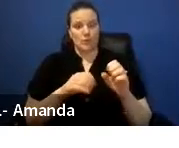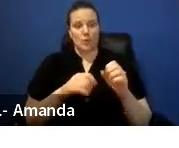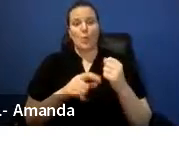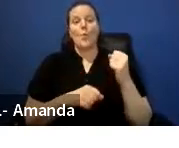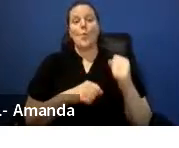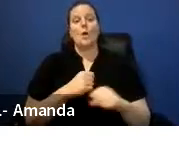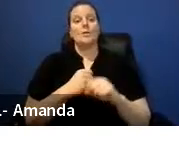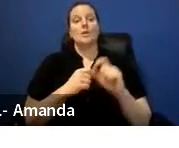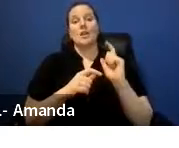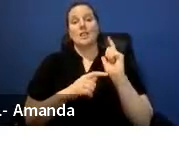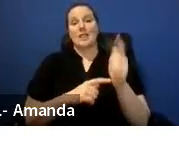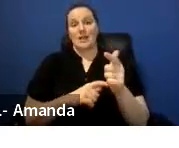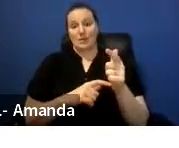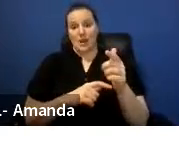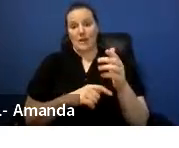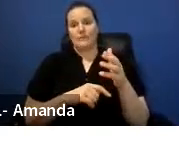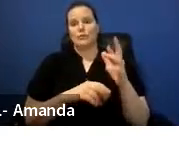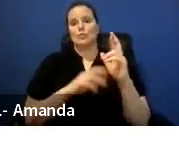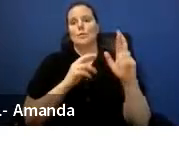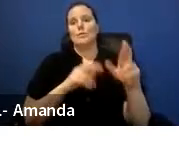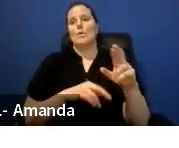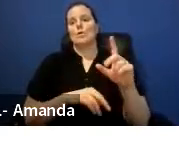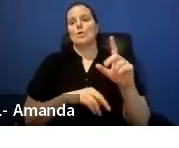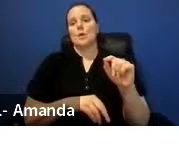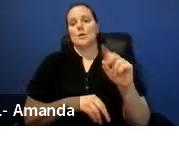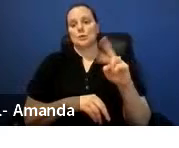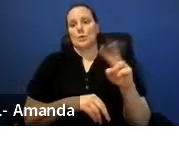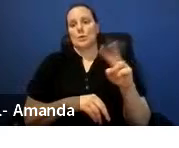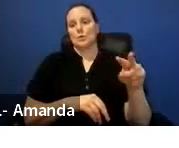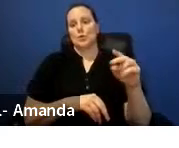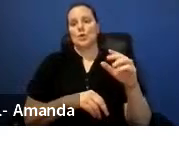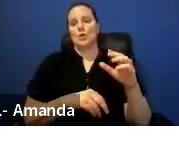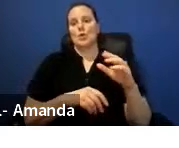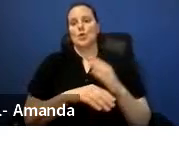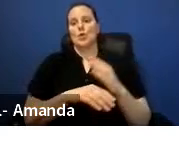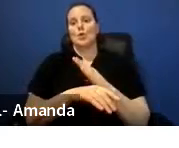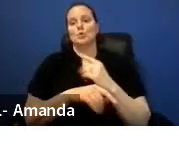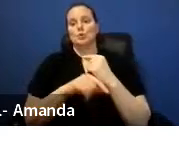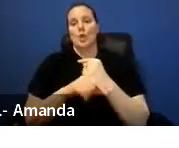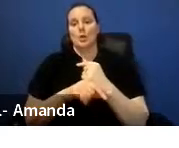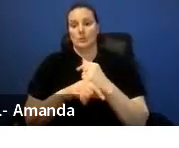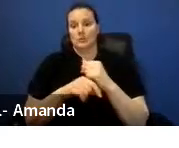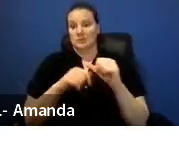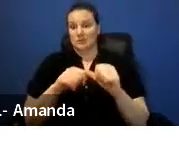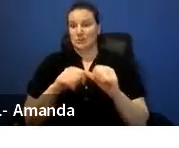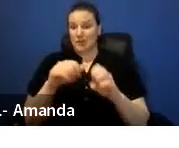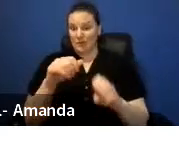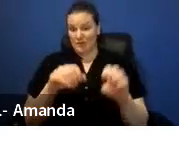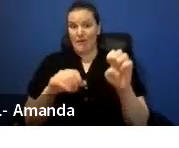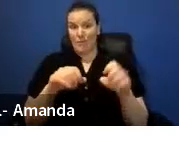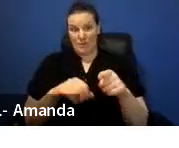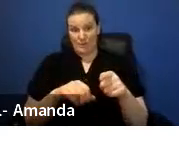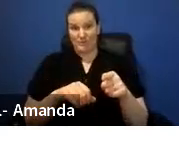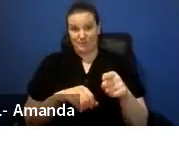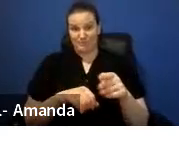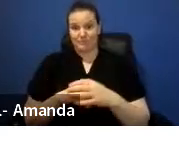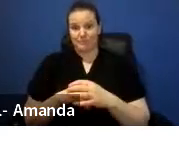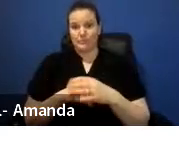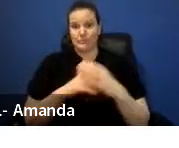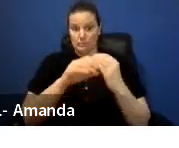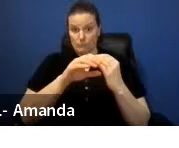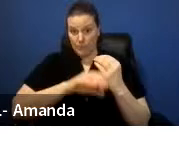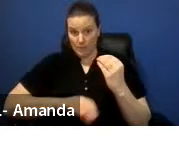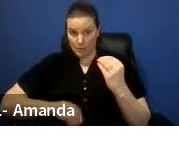later, after this report, in 2022, the U.S. Coast Guard instructed the IBR to continue evaluating an immersed